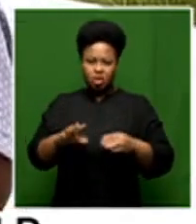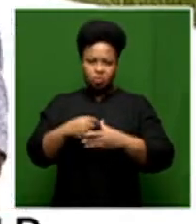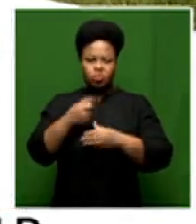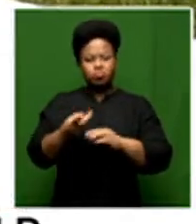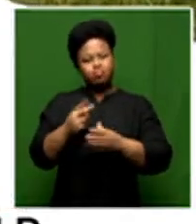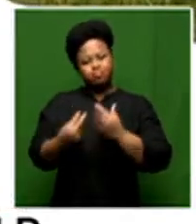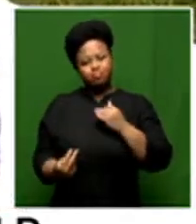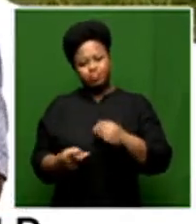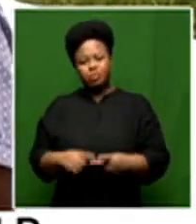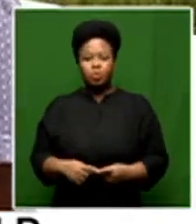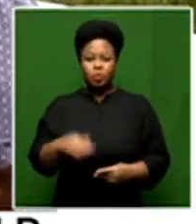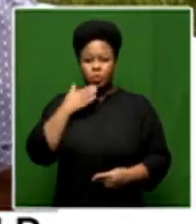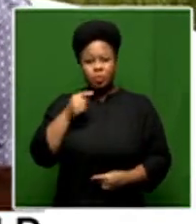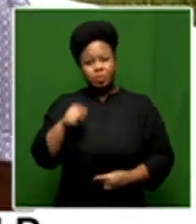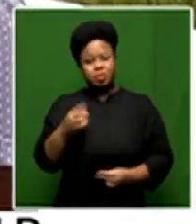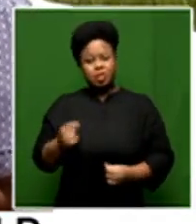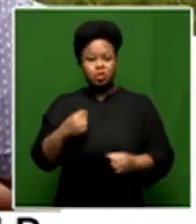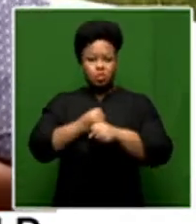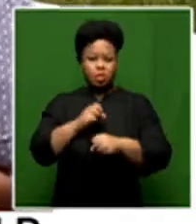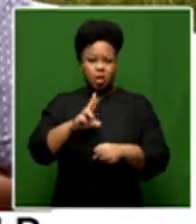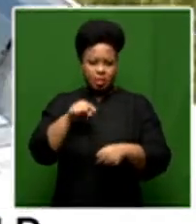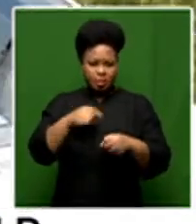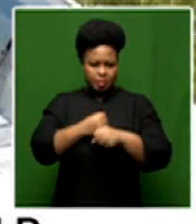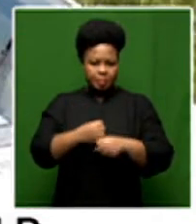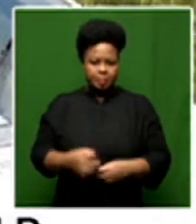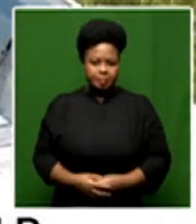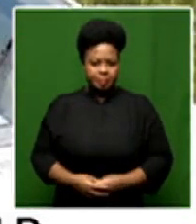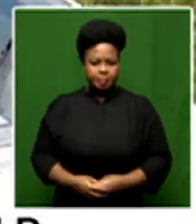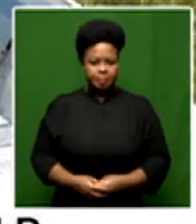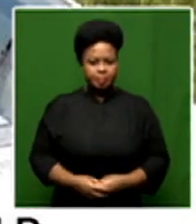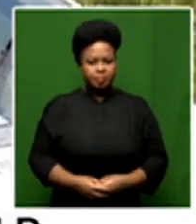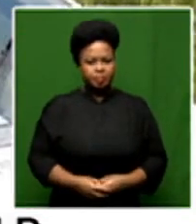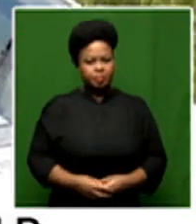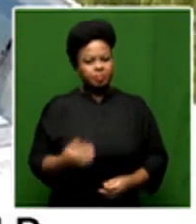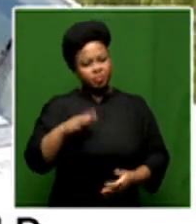The hyperactive preschooler was supposed to do grade R this year.